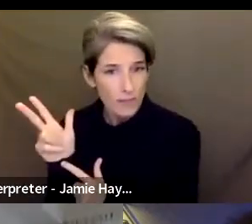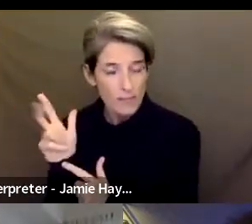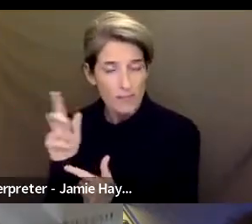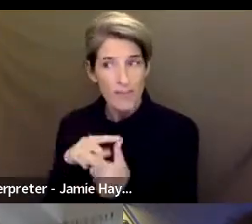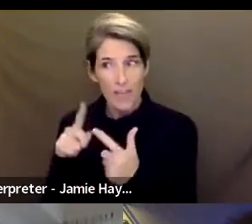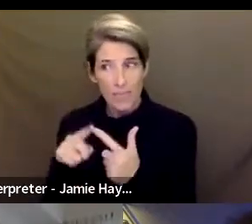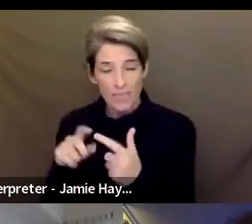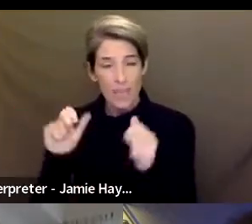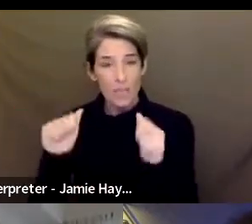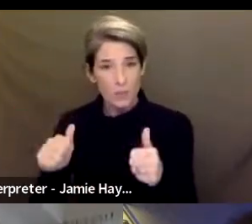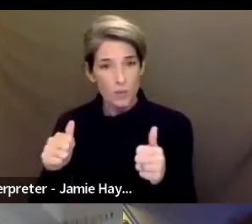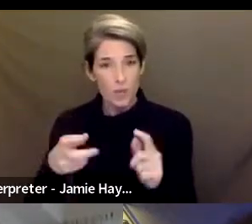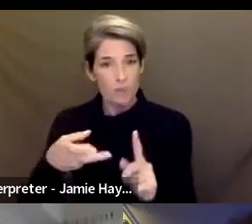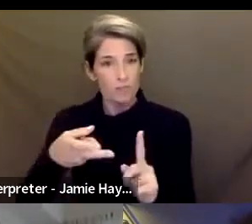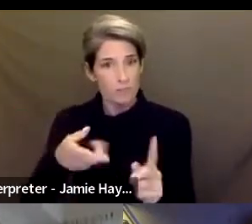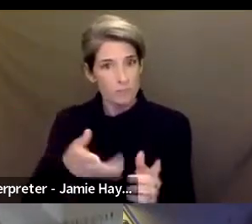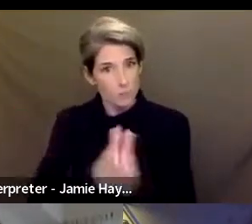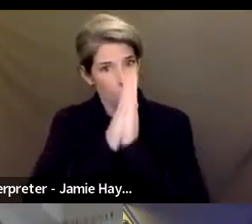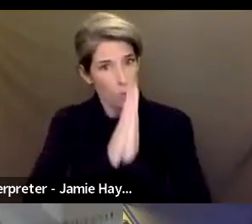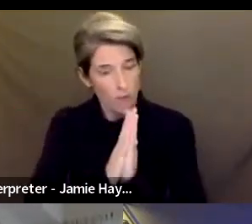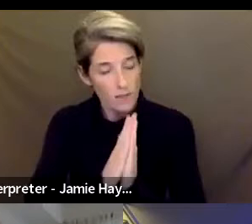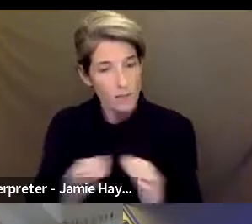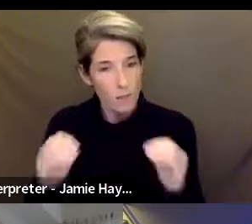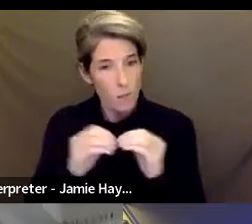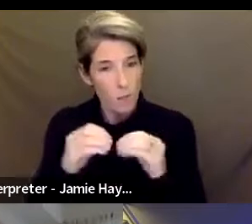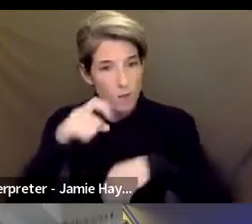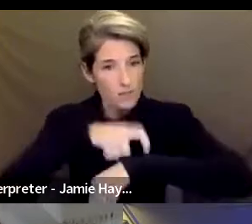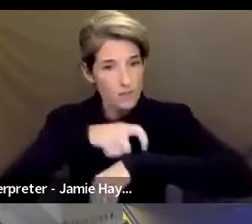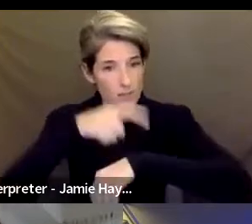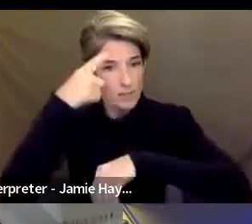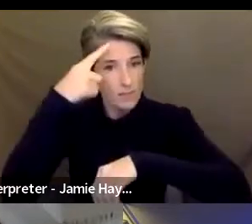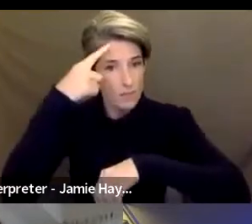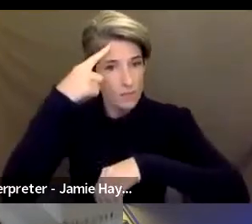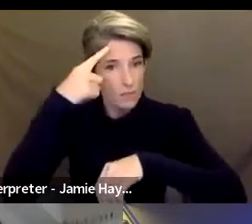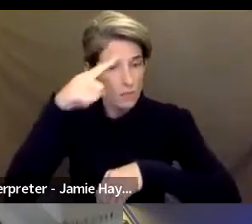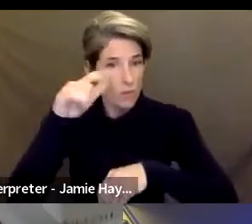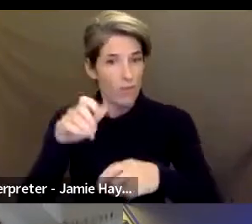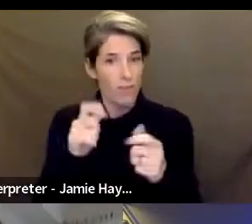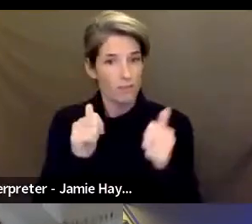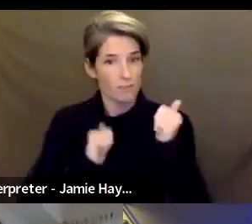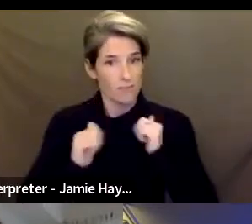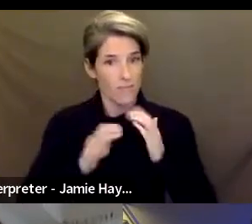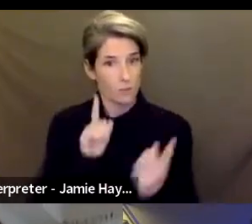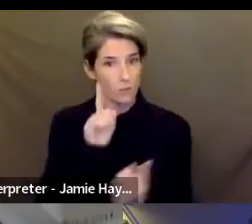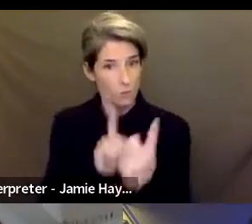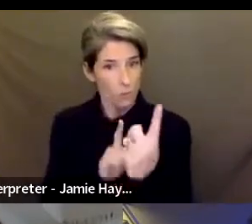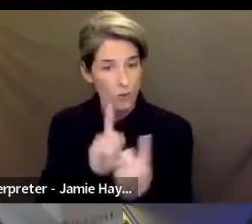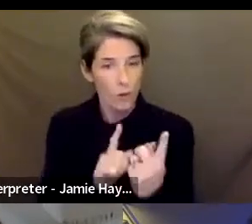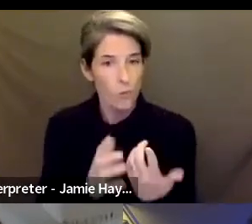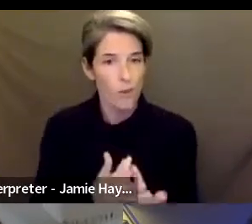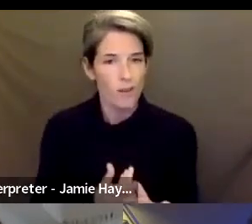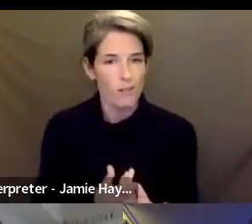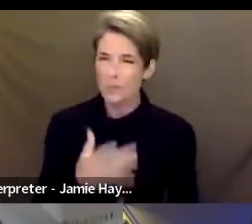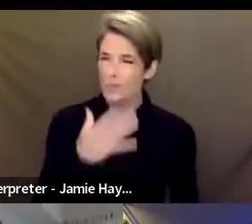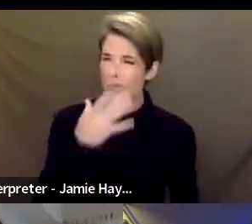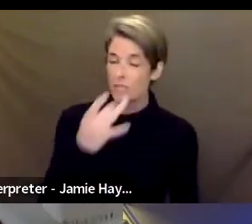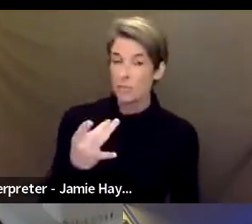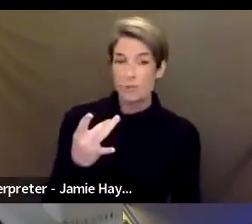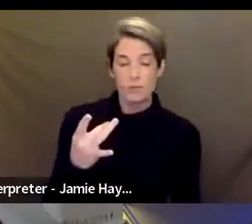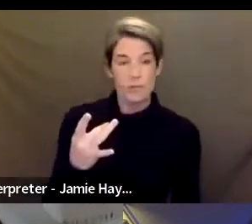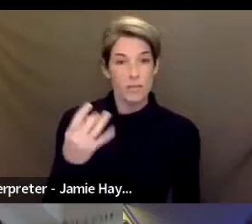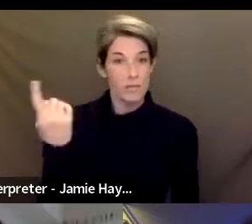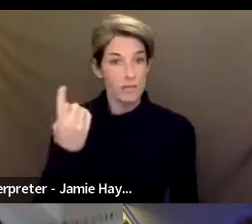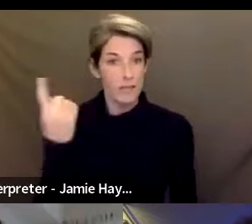person. So something that actually doesn't cost extra money, which is being open and